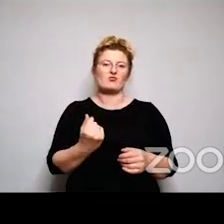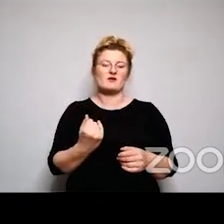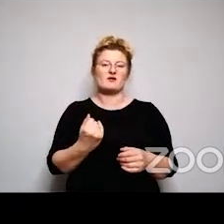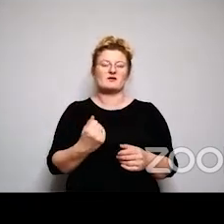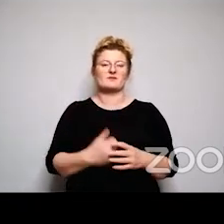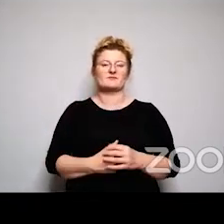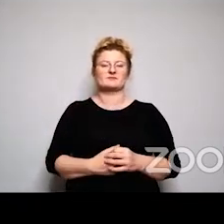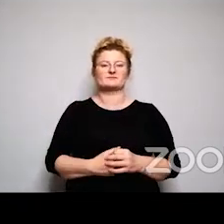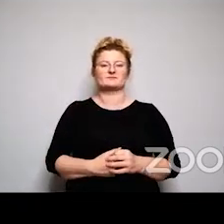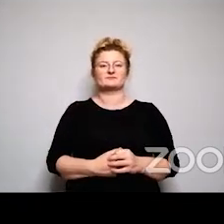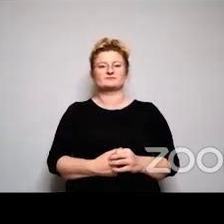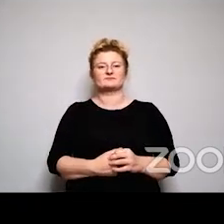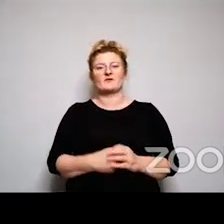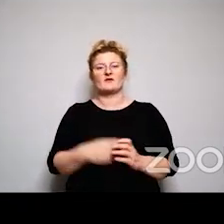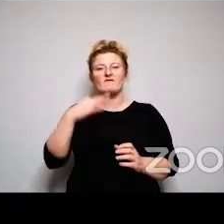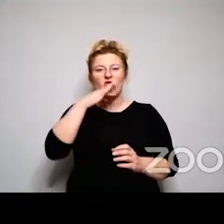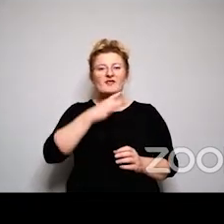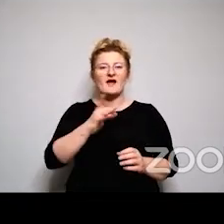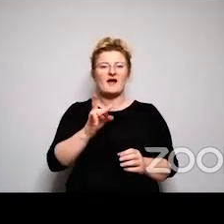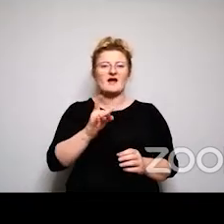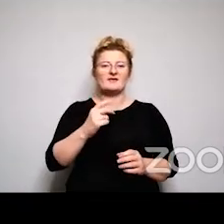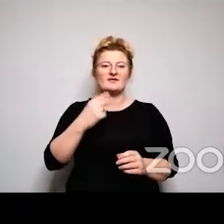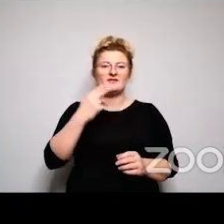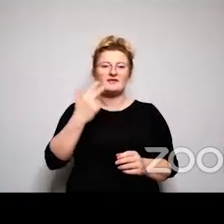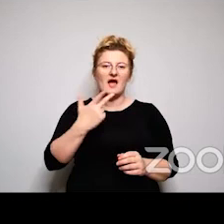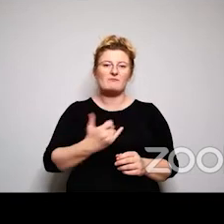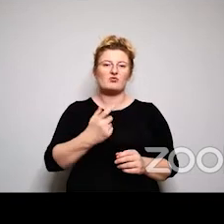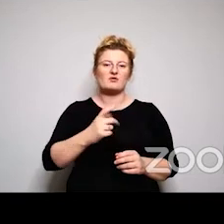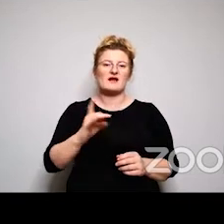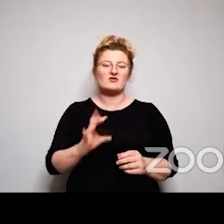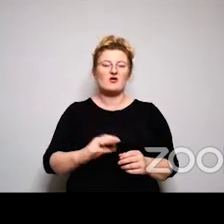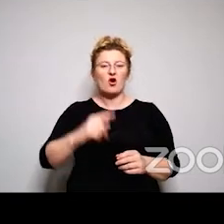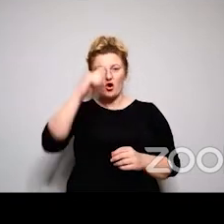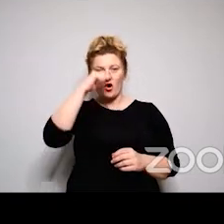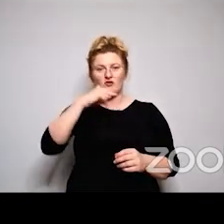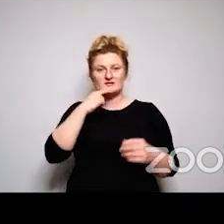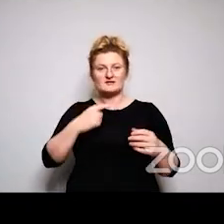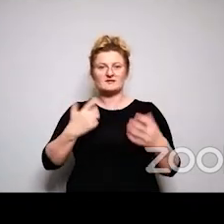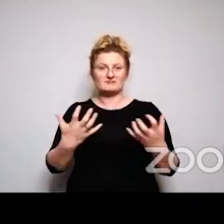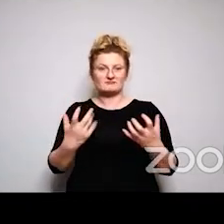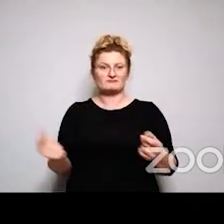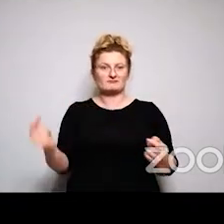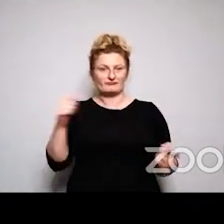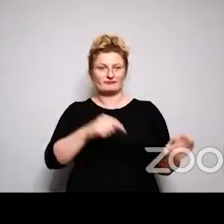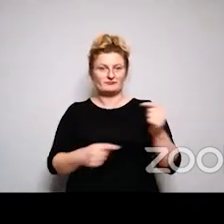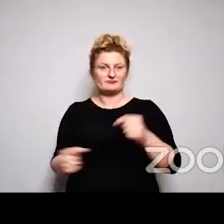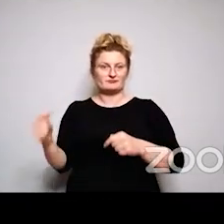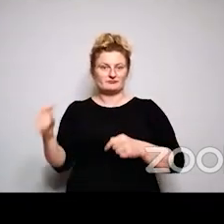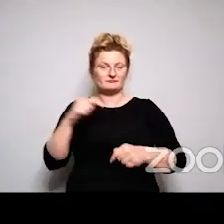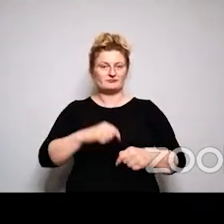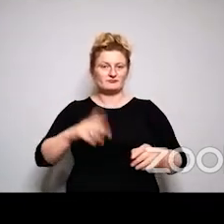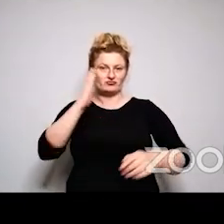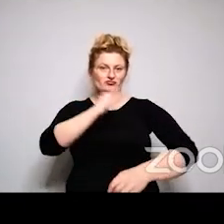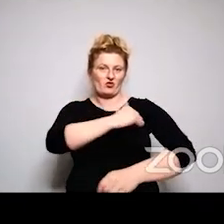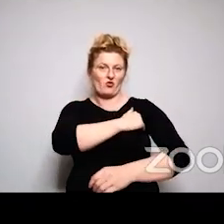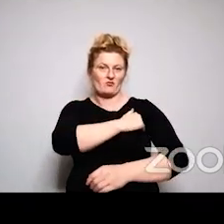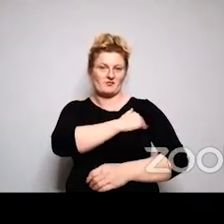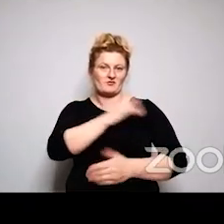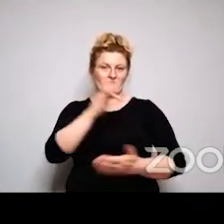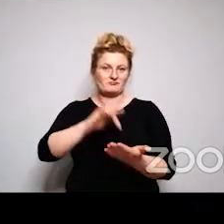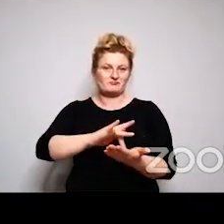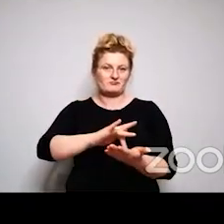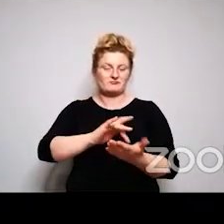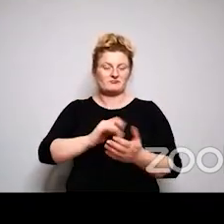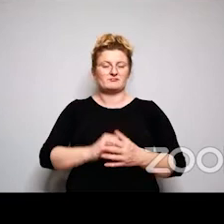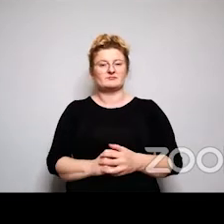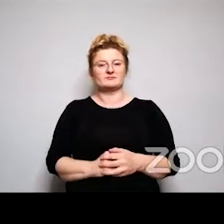short introduction of the project and what we do, and then it will start sporting. And then afterward, we'll come back again and say, thank you very much.